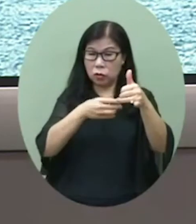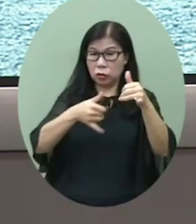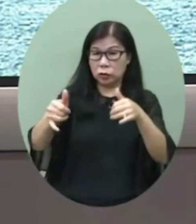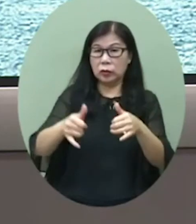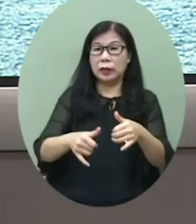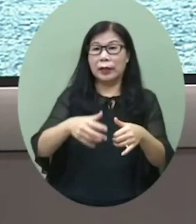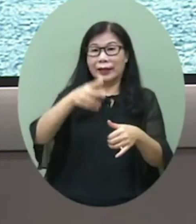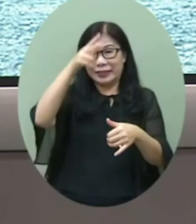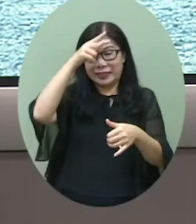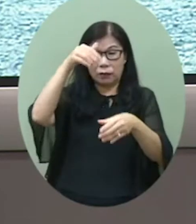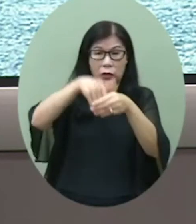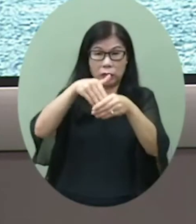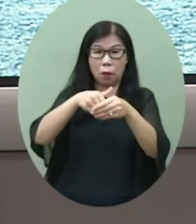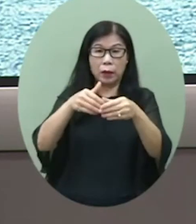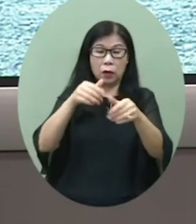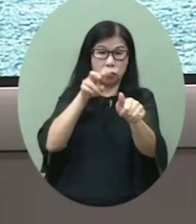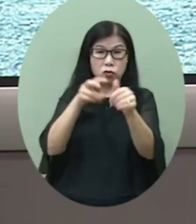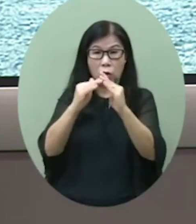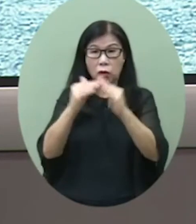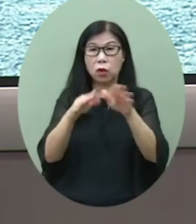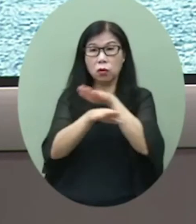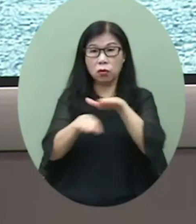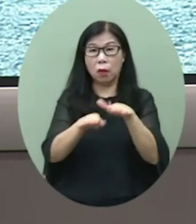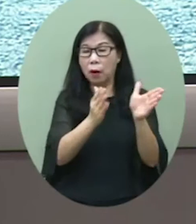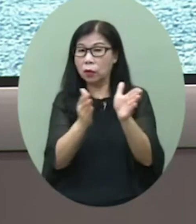also there are people under